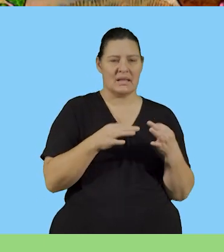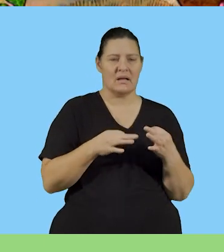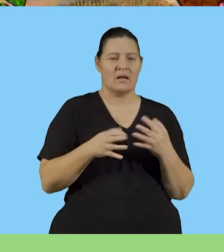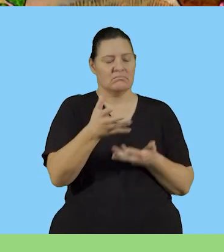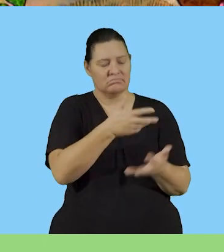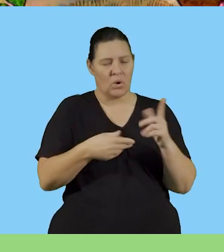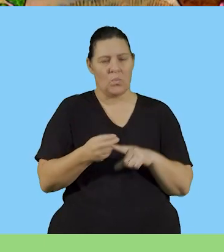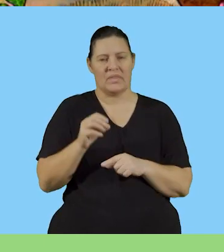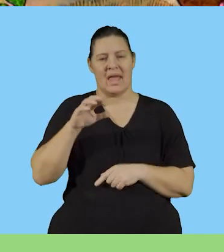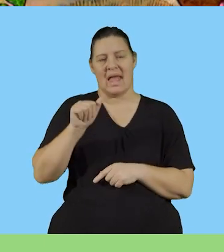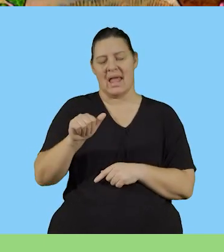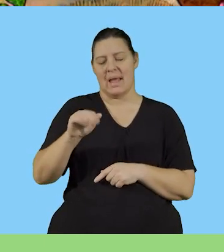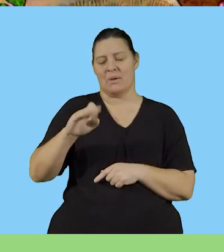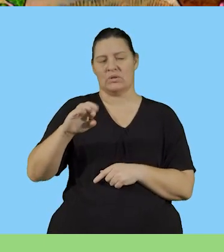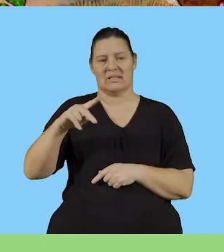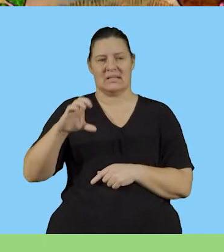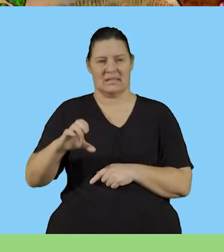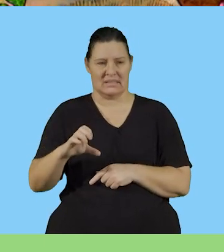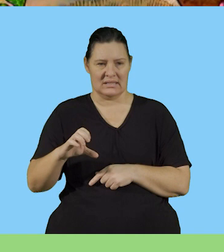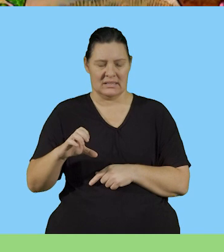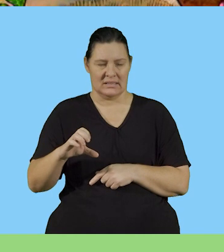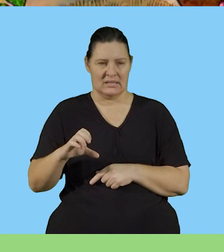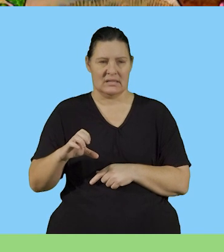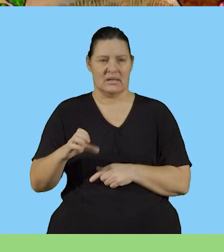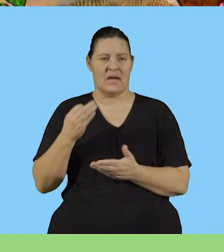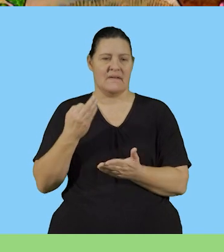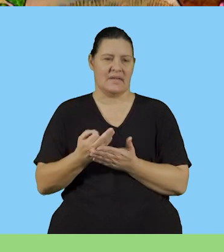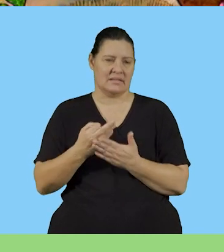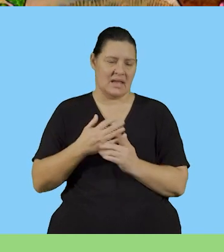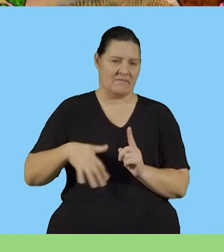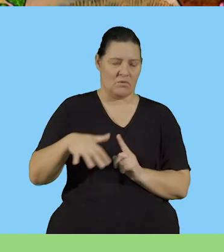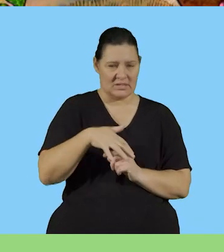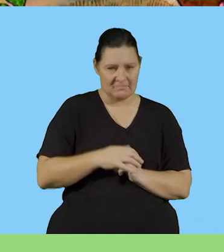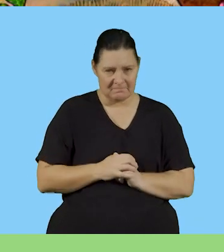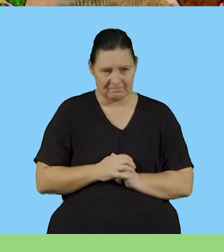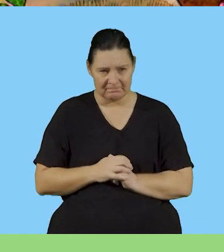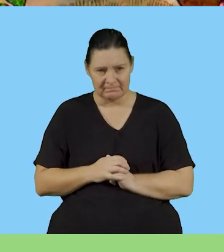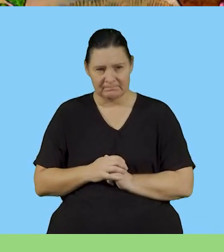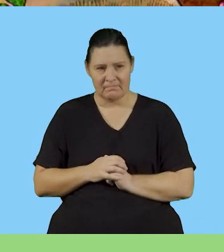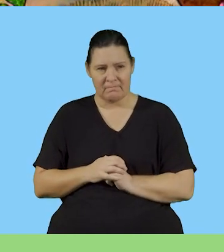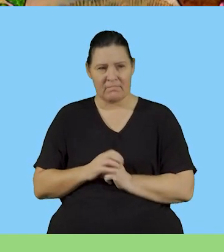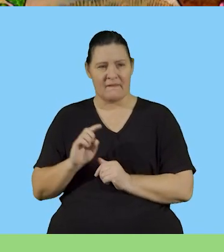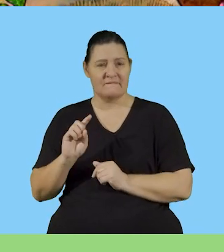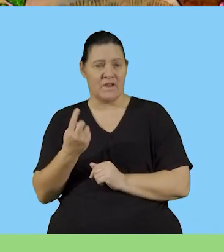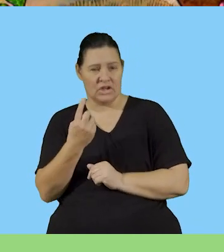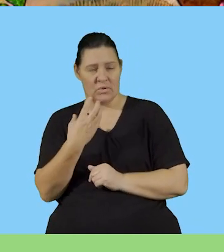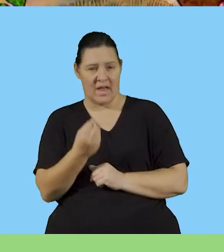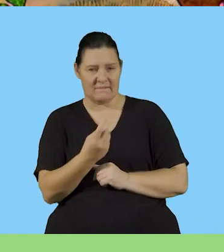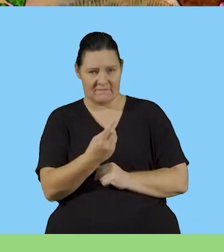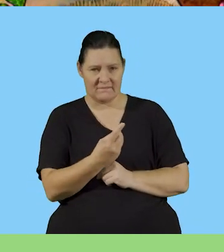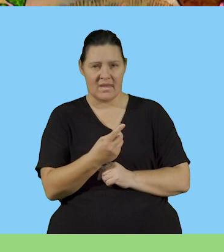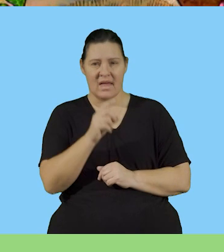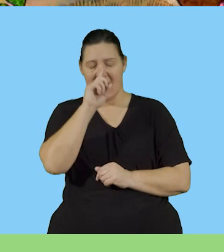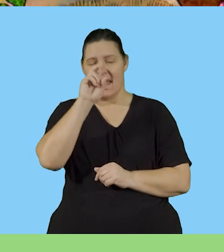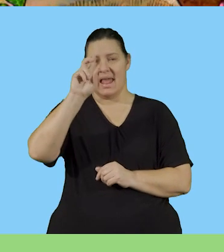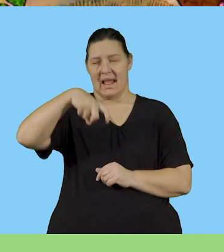what interaction is there between the organism and the abiotic environment. So the first organism we have there is